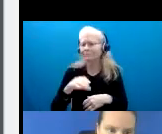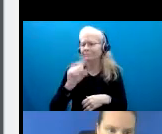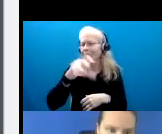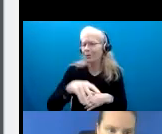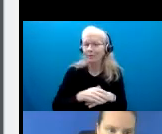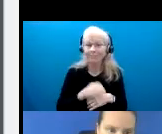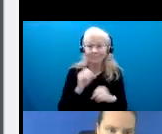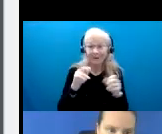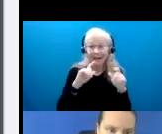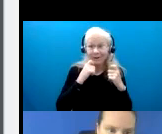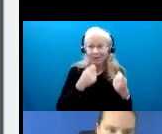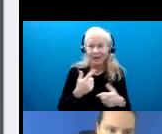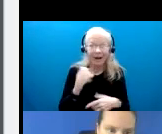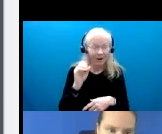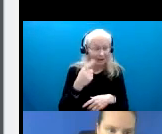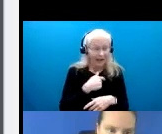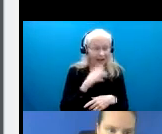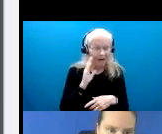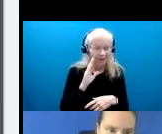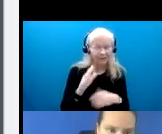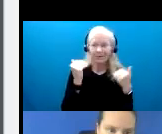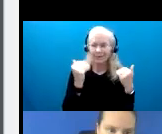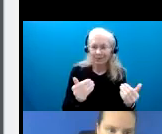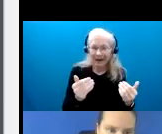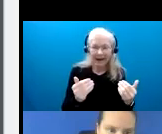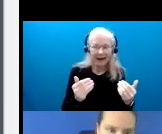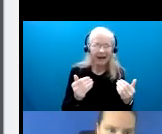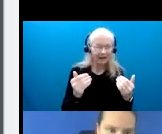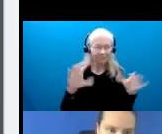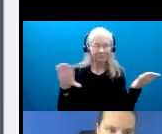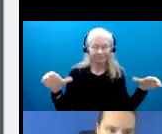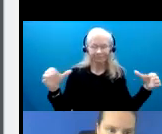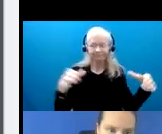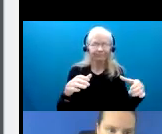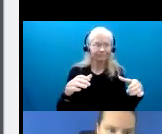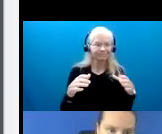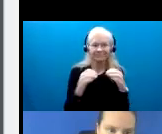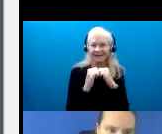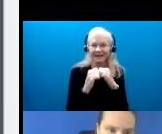All right, I guess that's it. We'll go ahead and go to the large group.